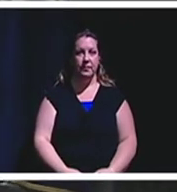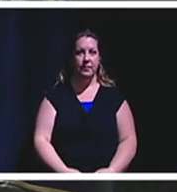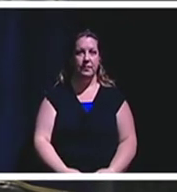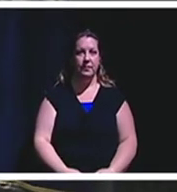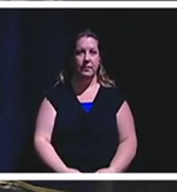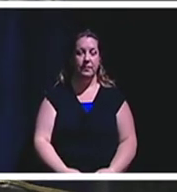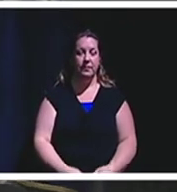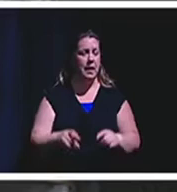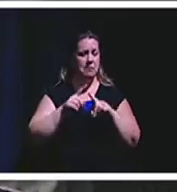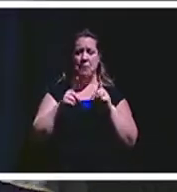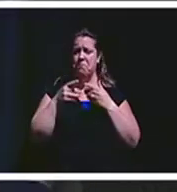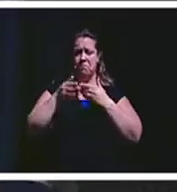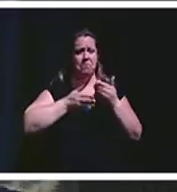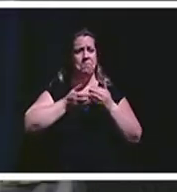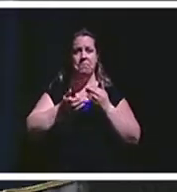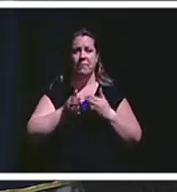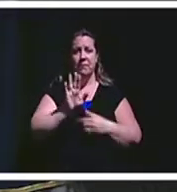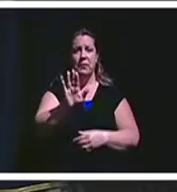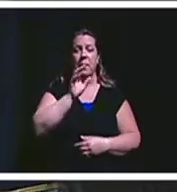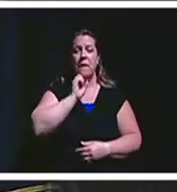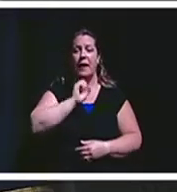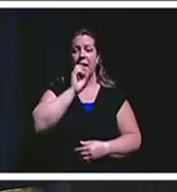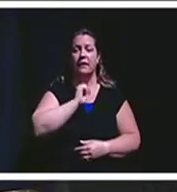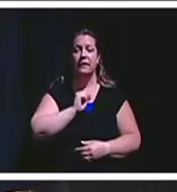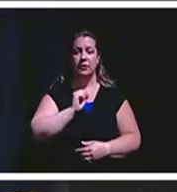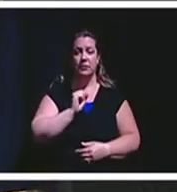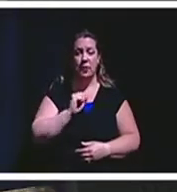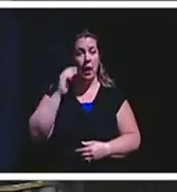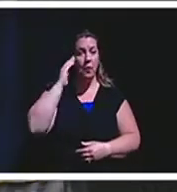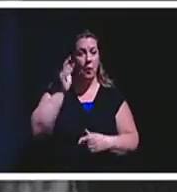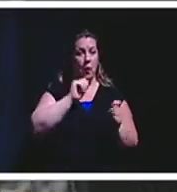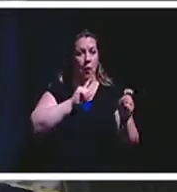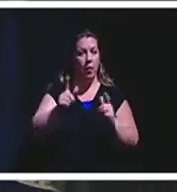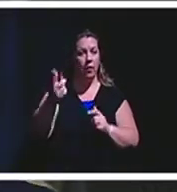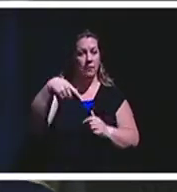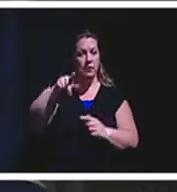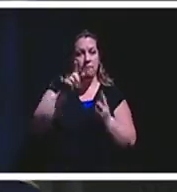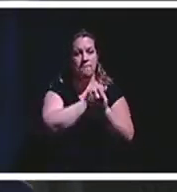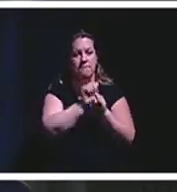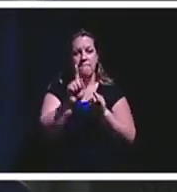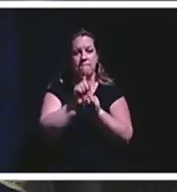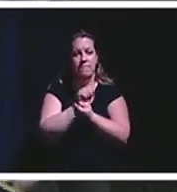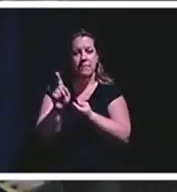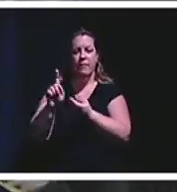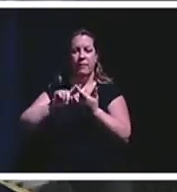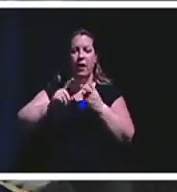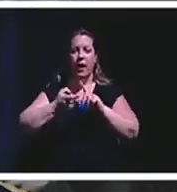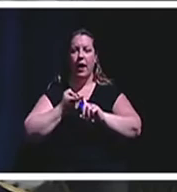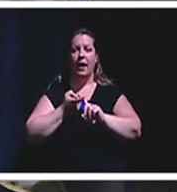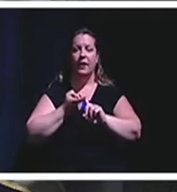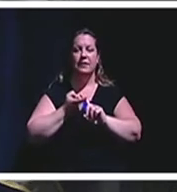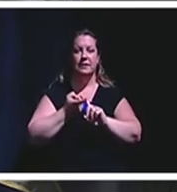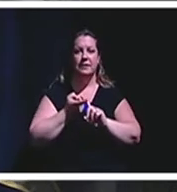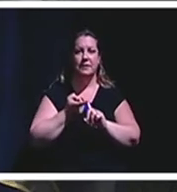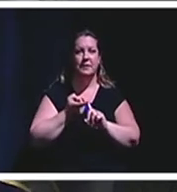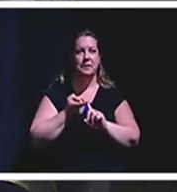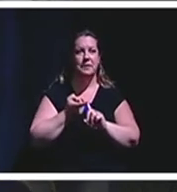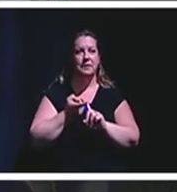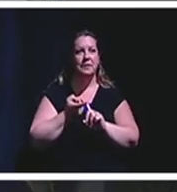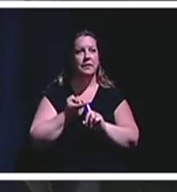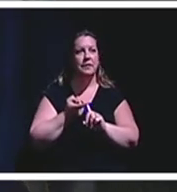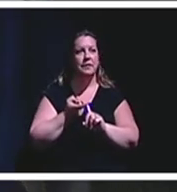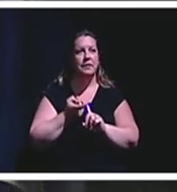But no matter your age, I'm sure all of you have made friends and downed more than